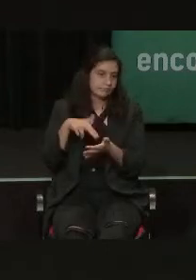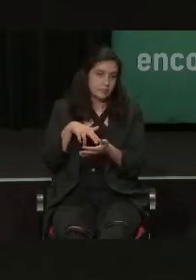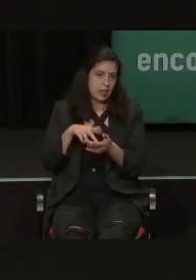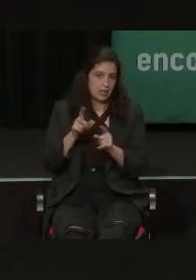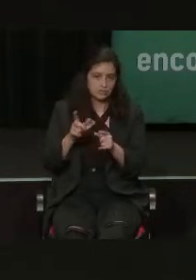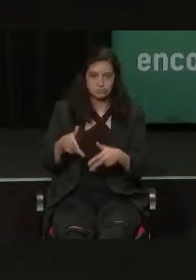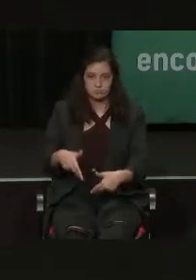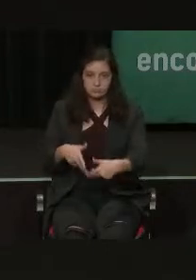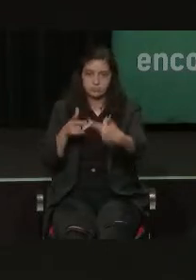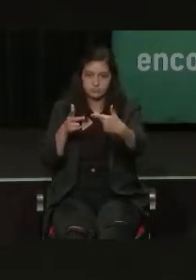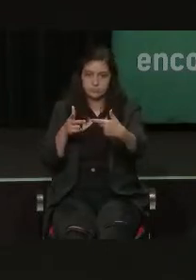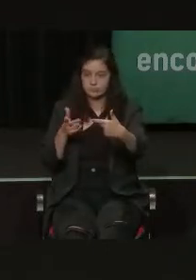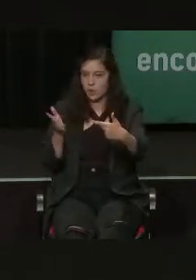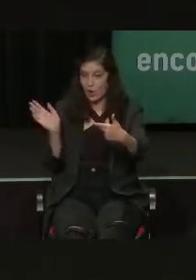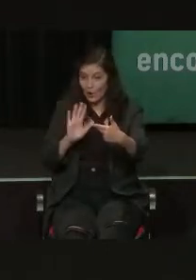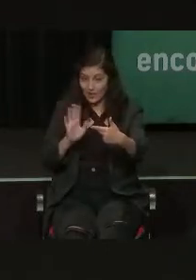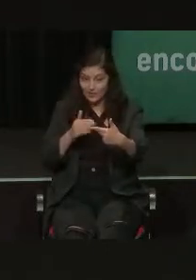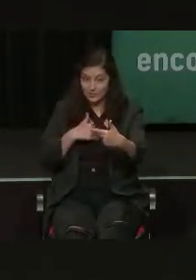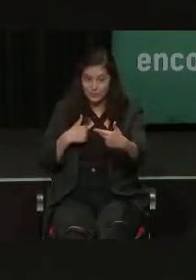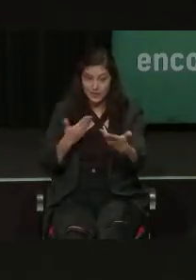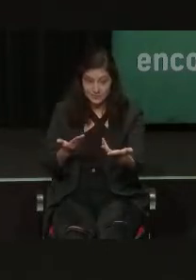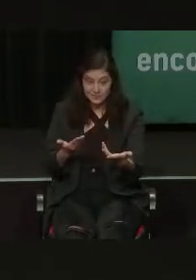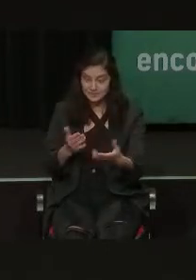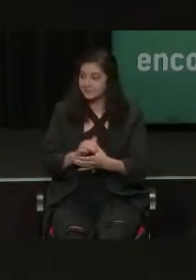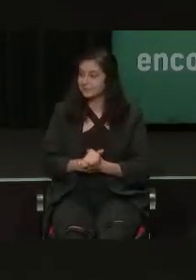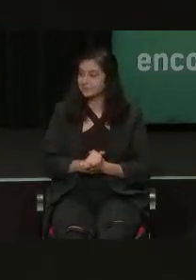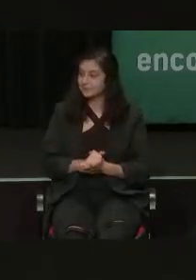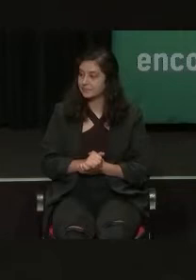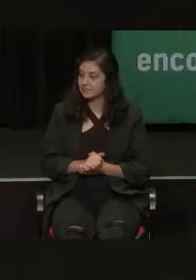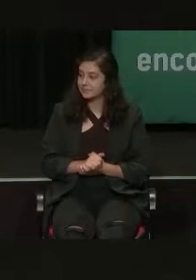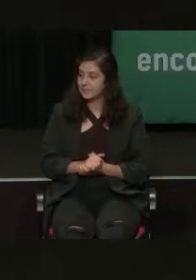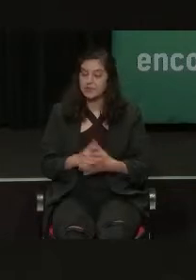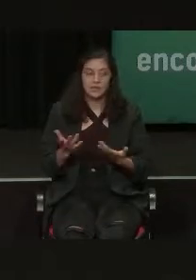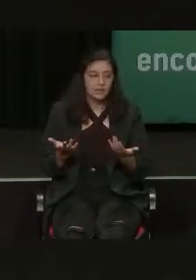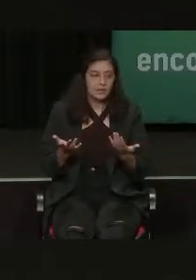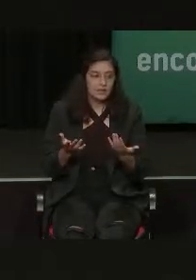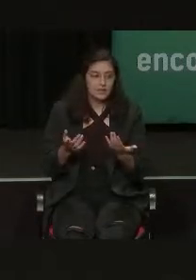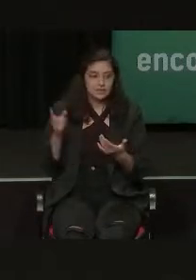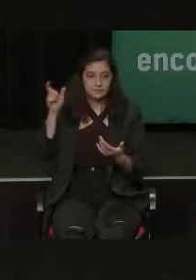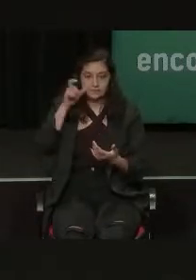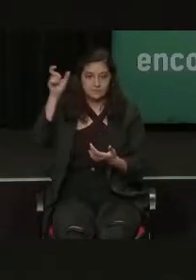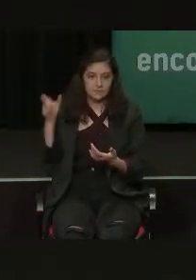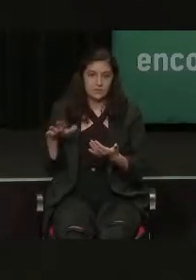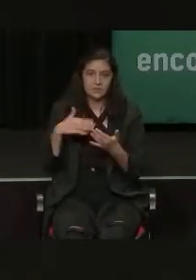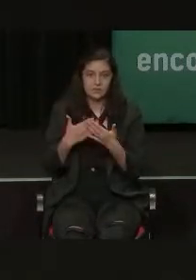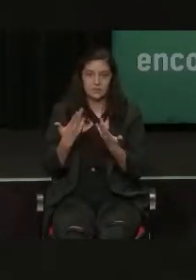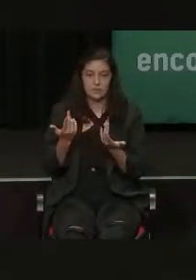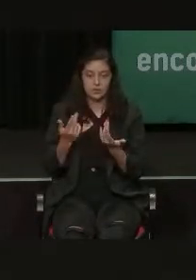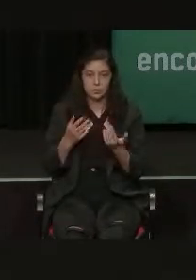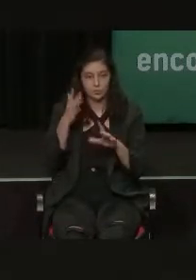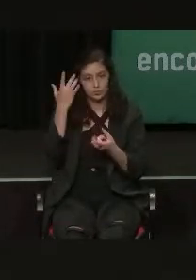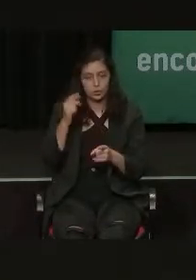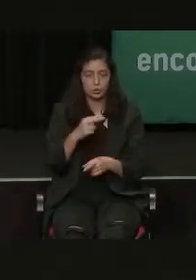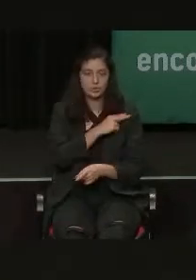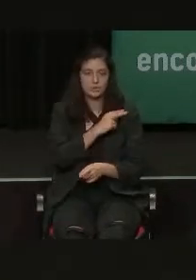on the screen. Hello, Rebecca, how are you? Hello. Rebecca is a professor at University of Cambridge,